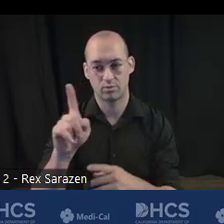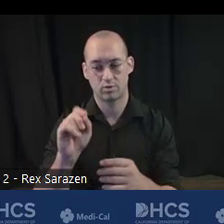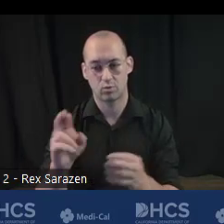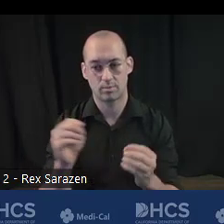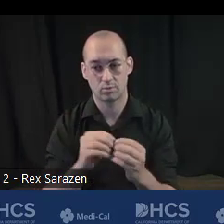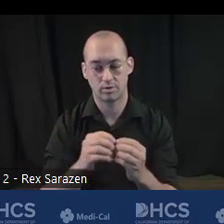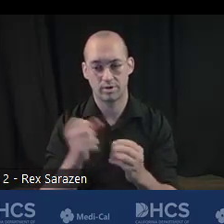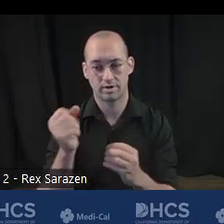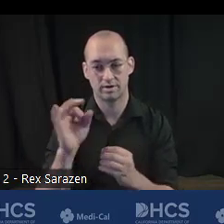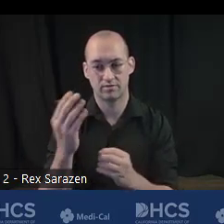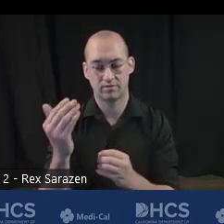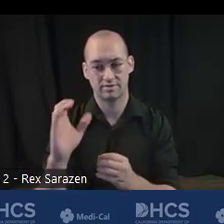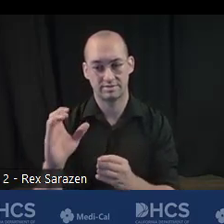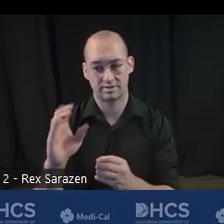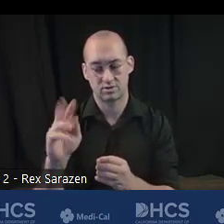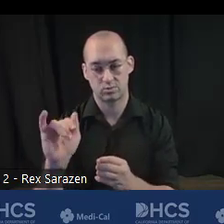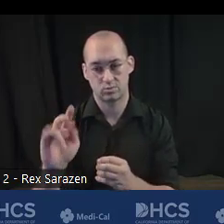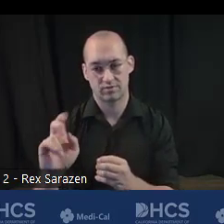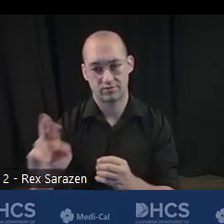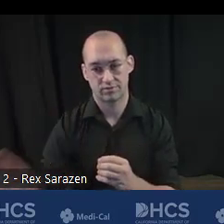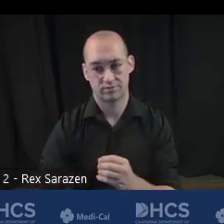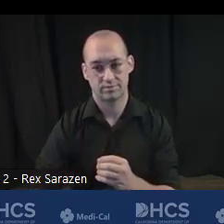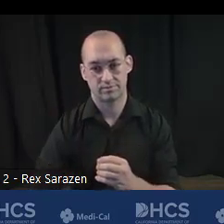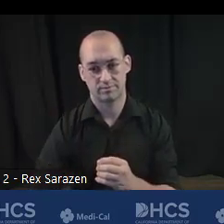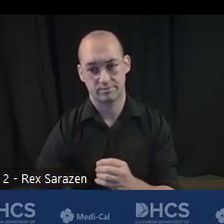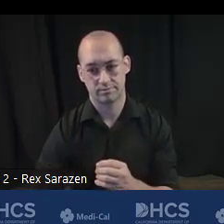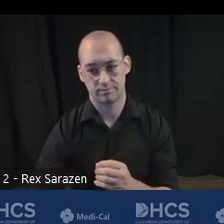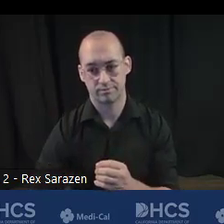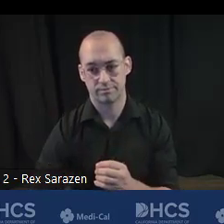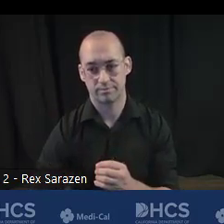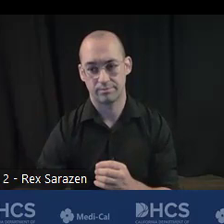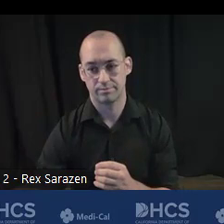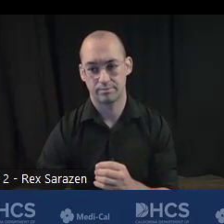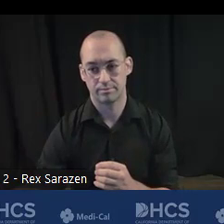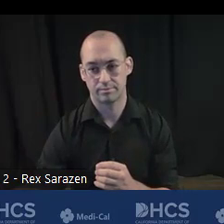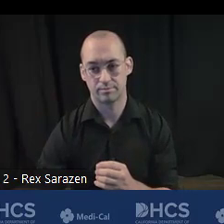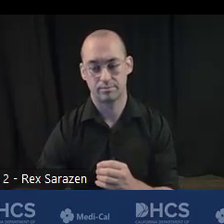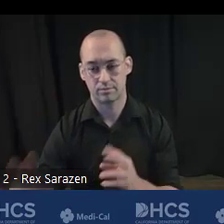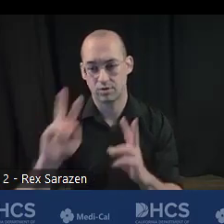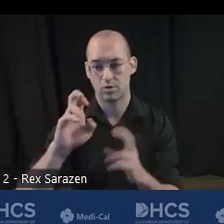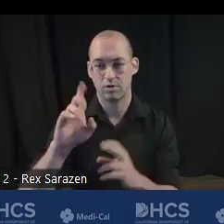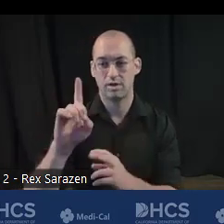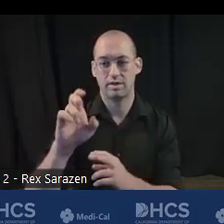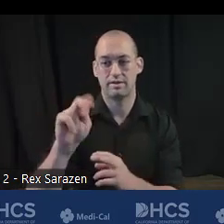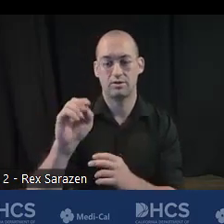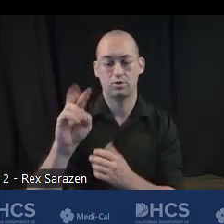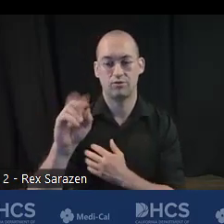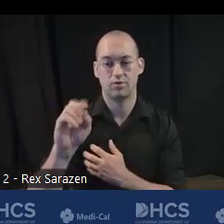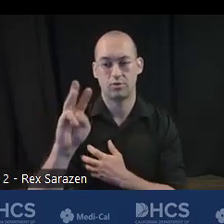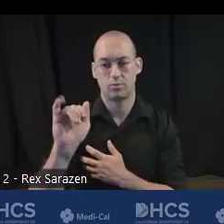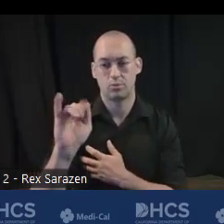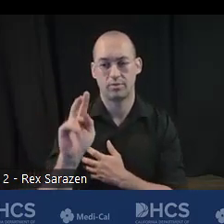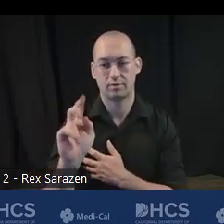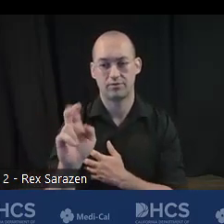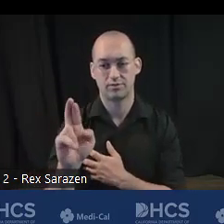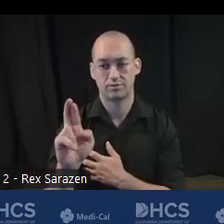1915C waivers, which we are referring to as de novo waivers. These de novo waivers could include some combination of existing waiver